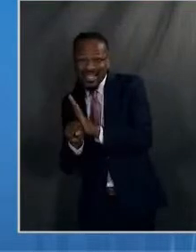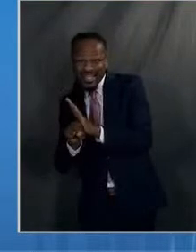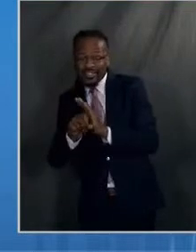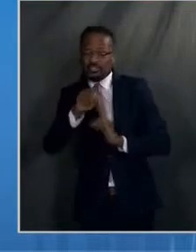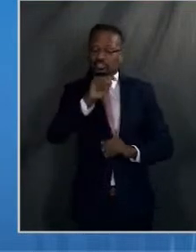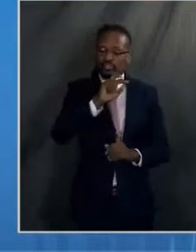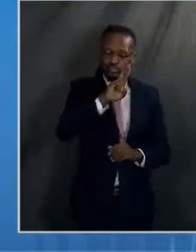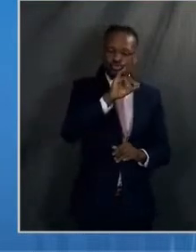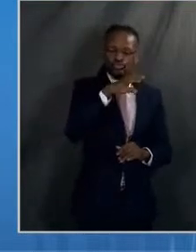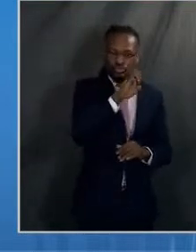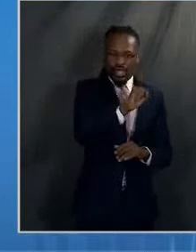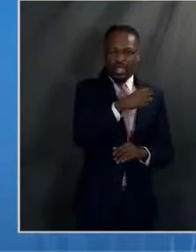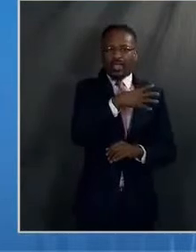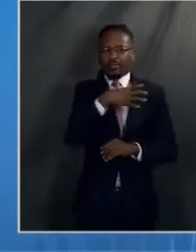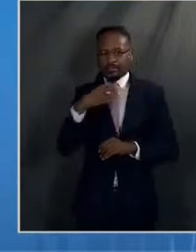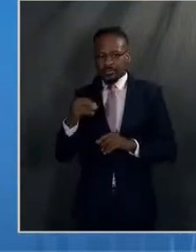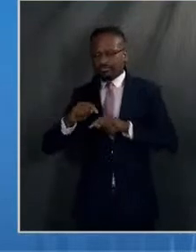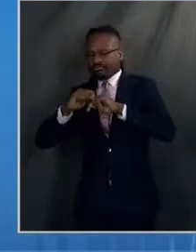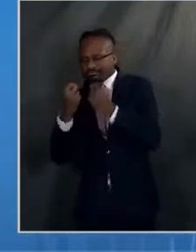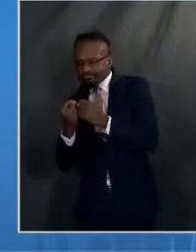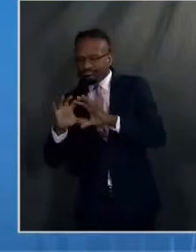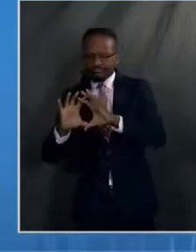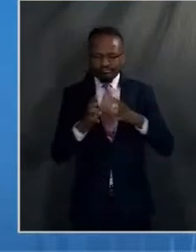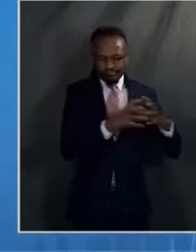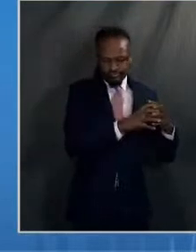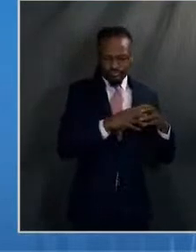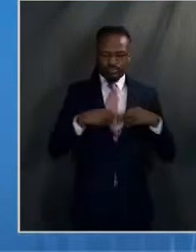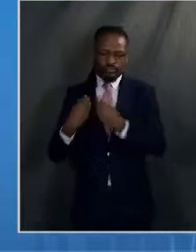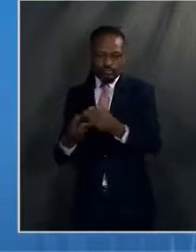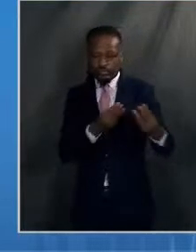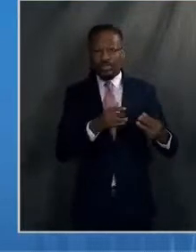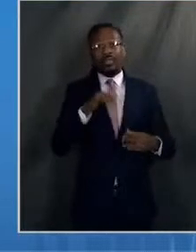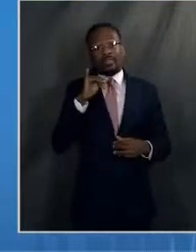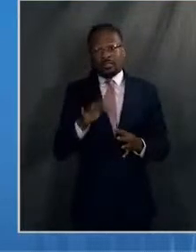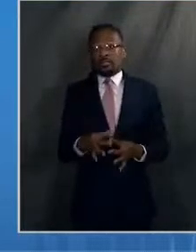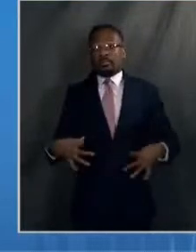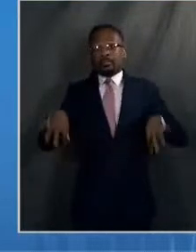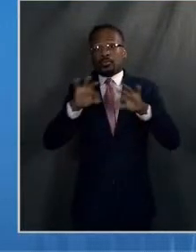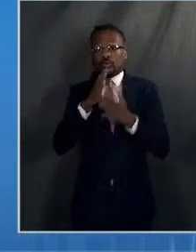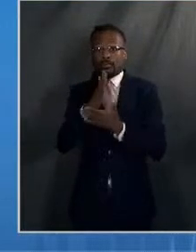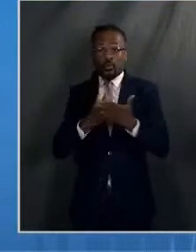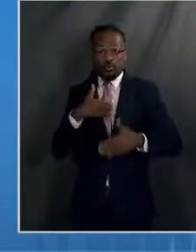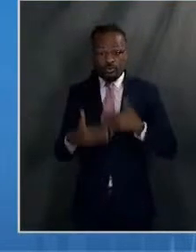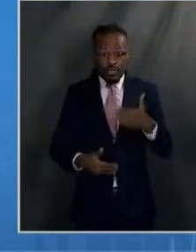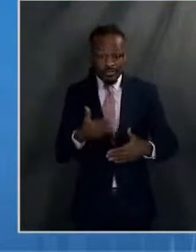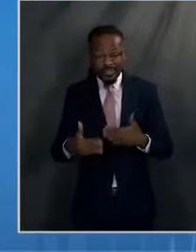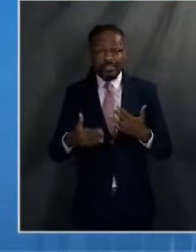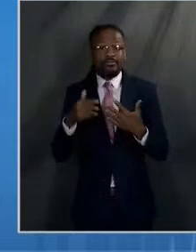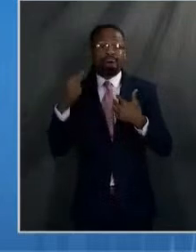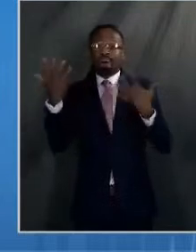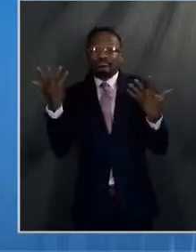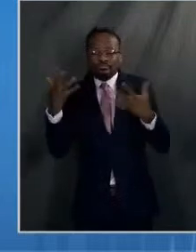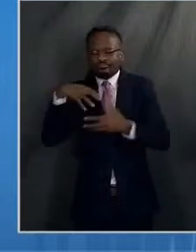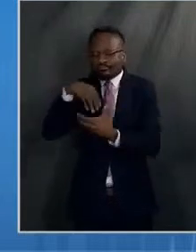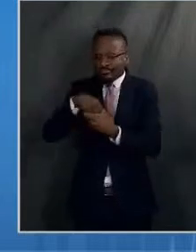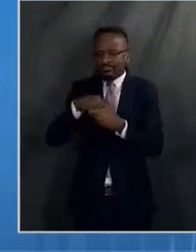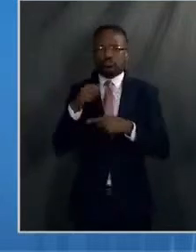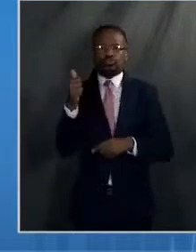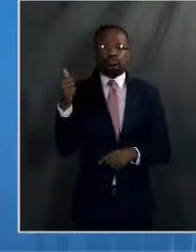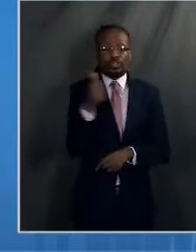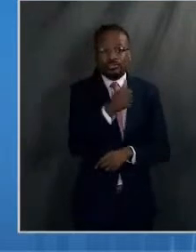territories. This funding covers critical steps in the vaccination process, including transportation and storage